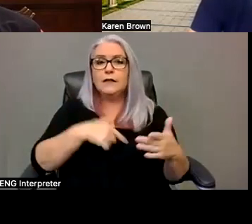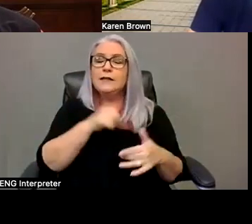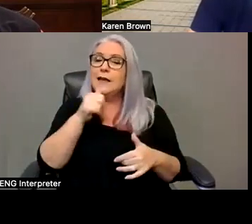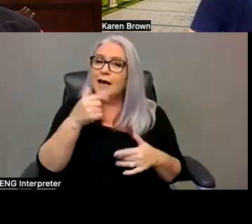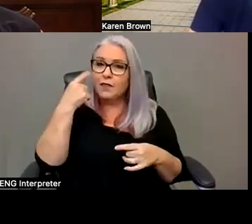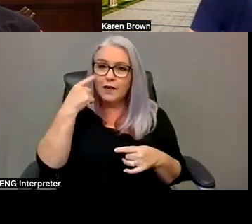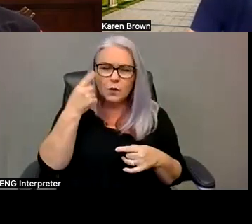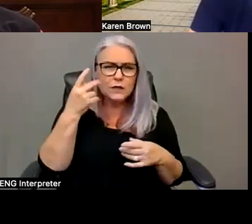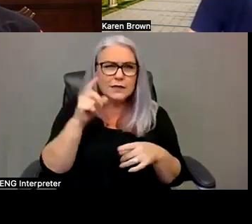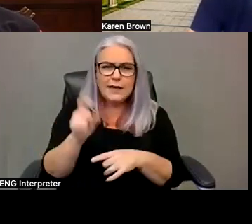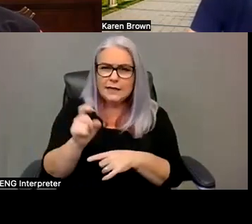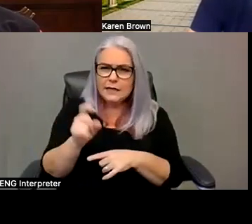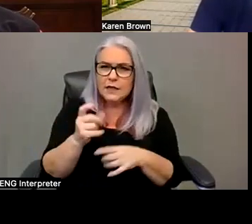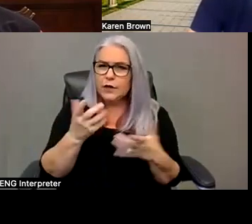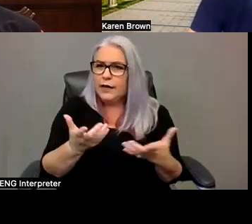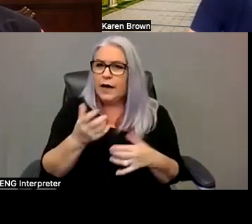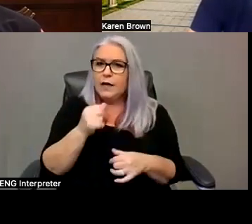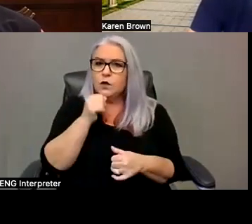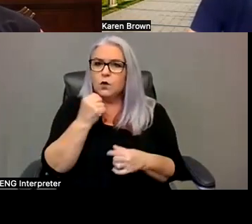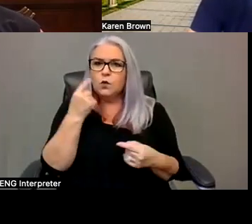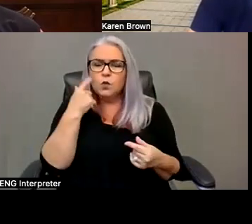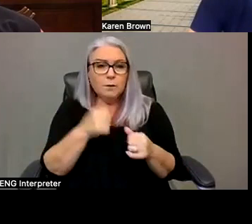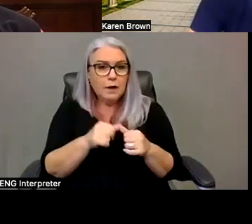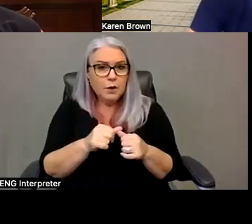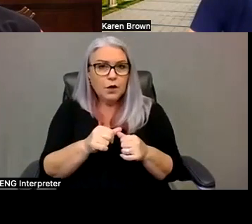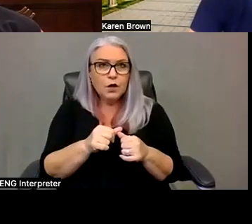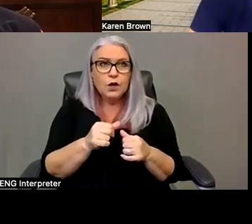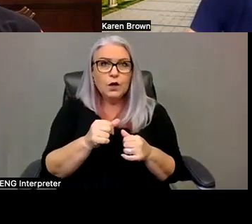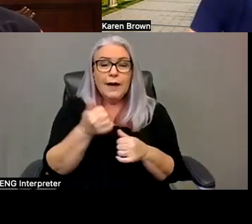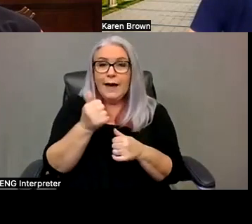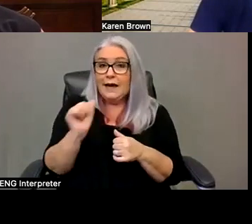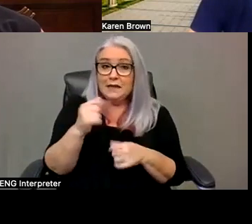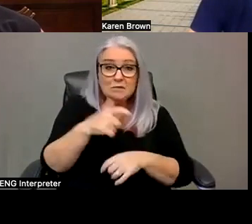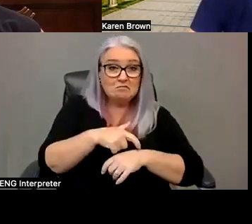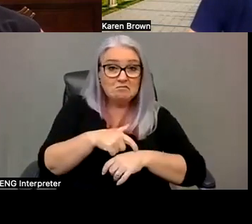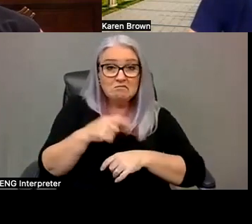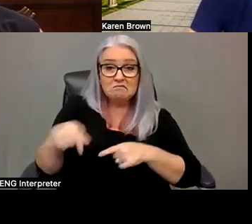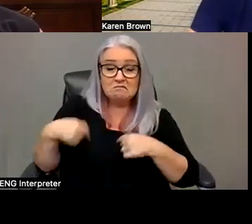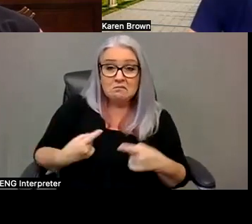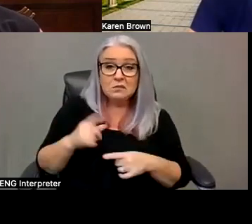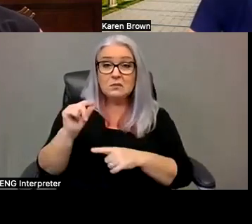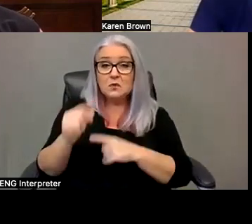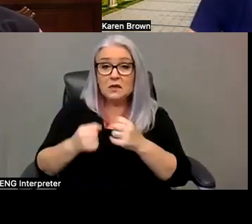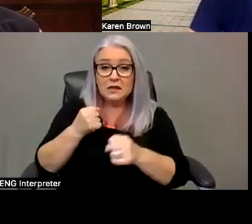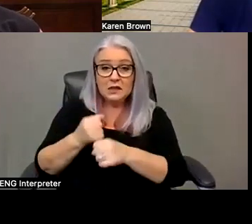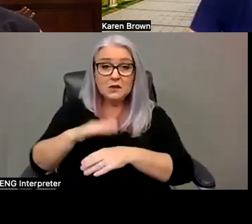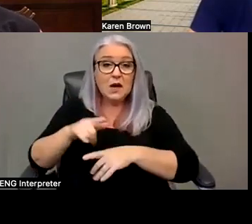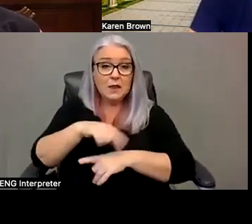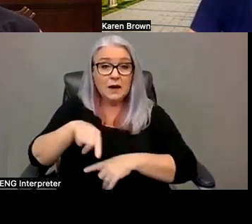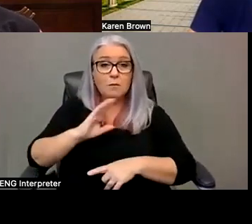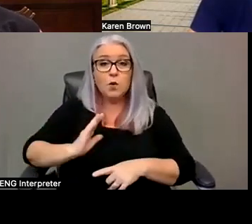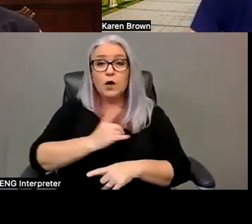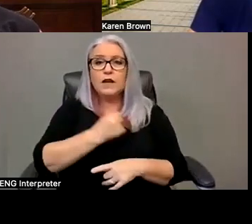I don't remember one instance while I was on the board in 20 years where it was a